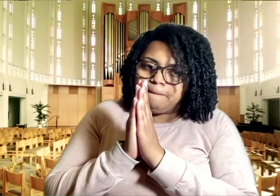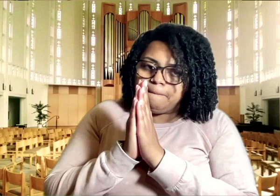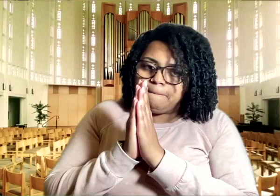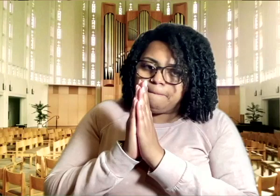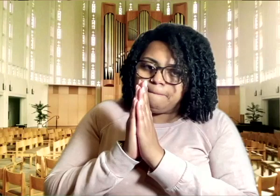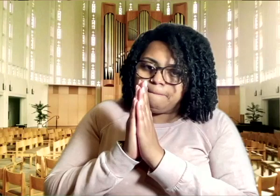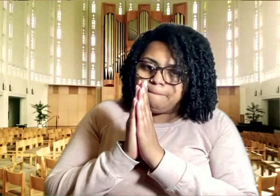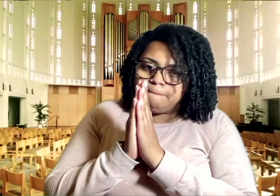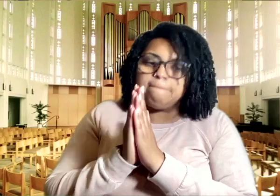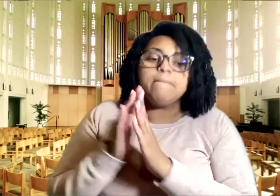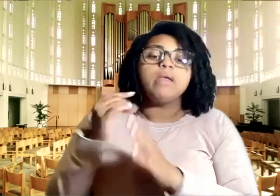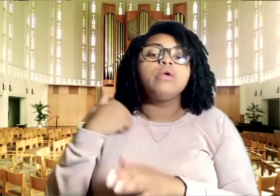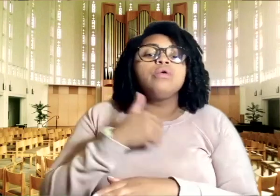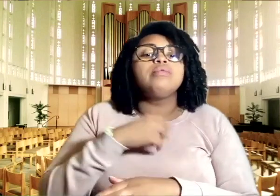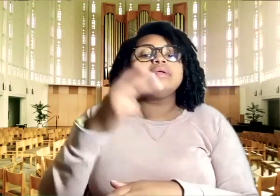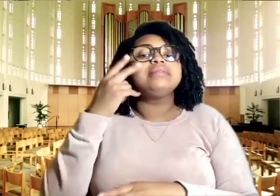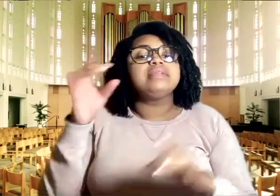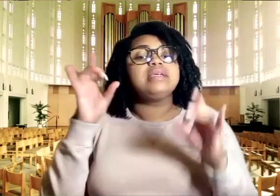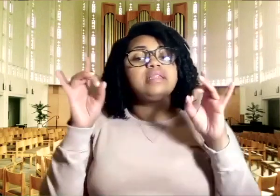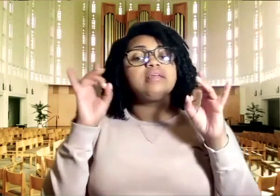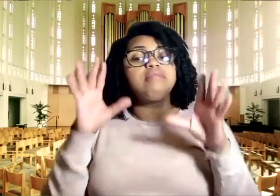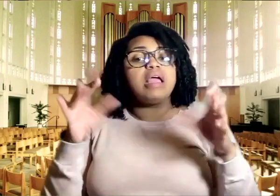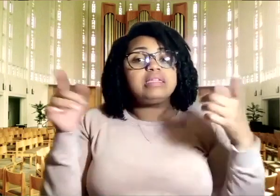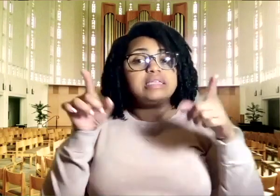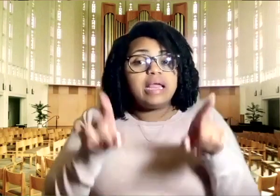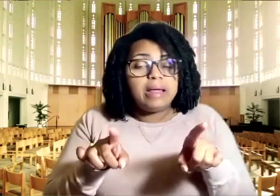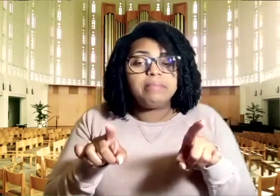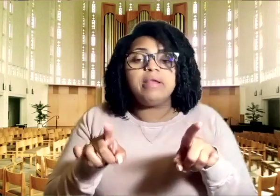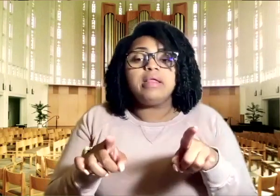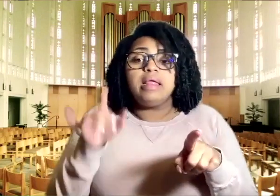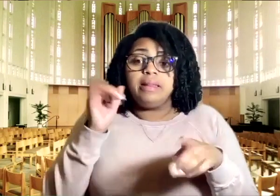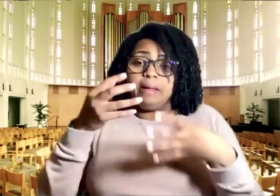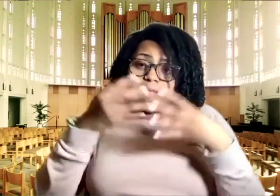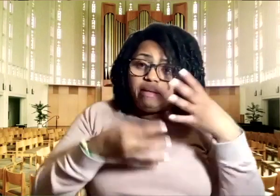We see the violence and the bloodshed in